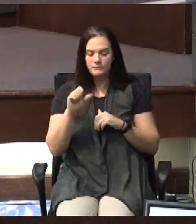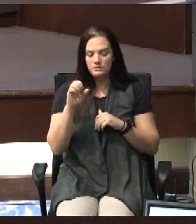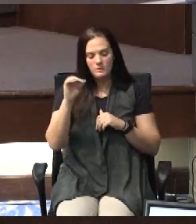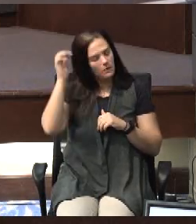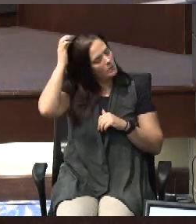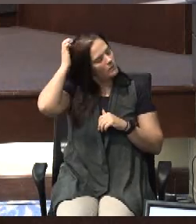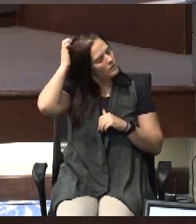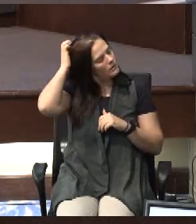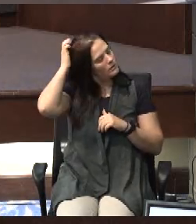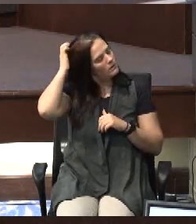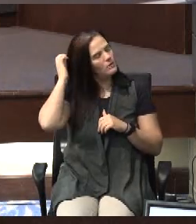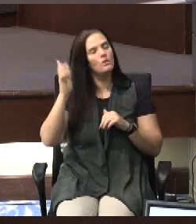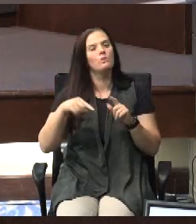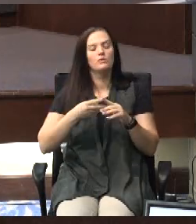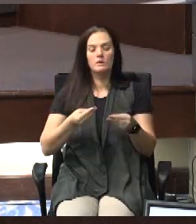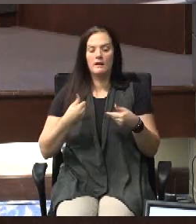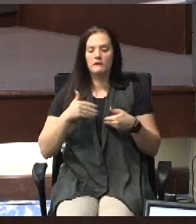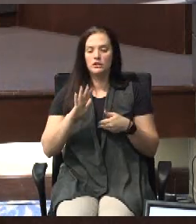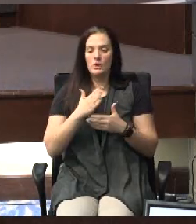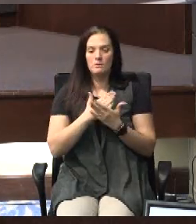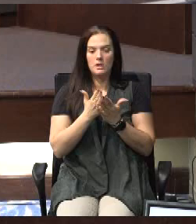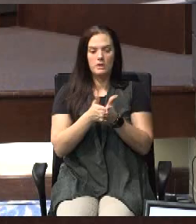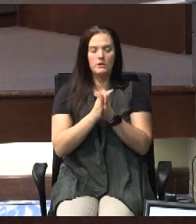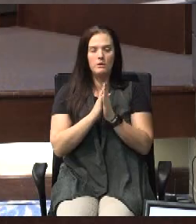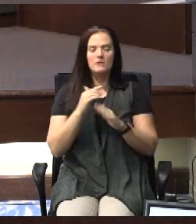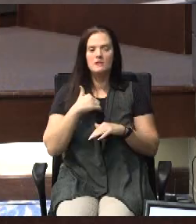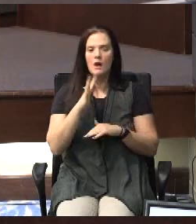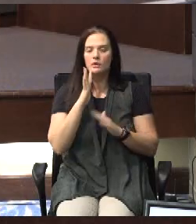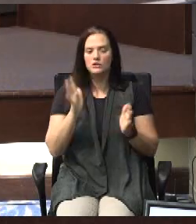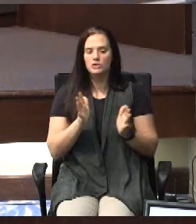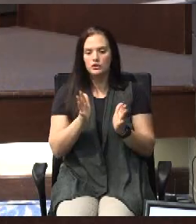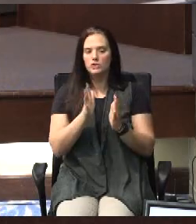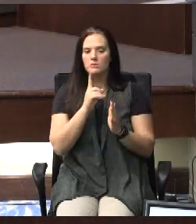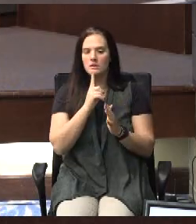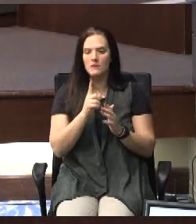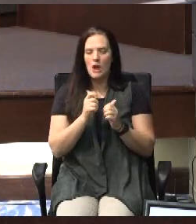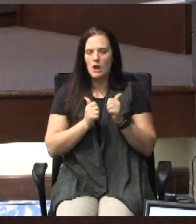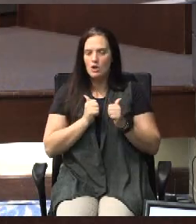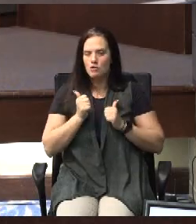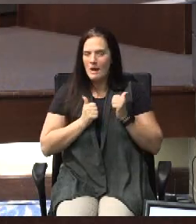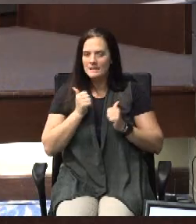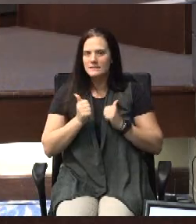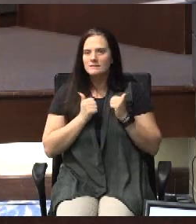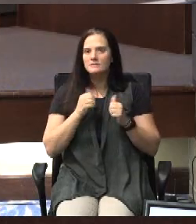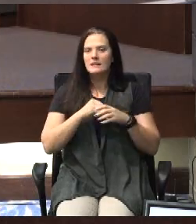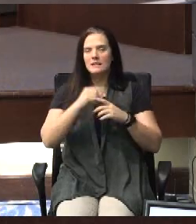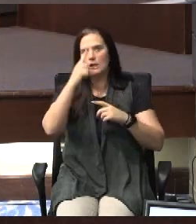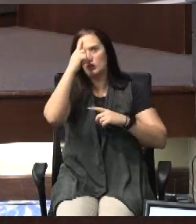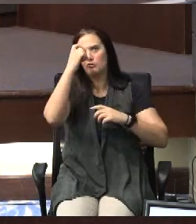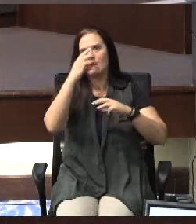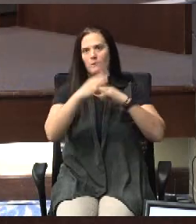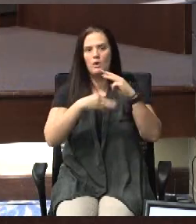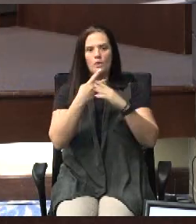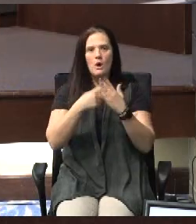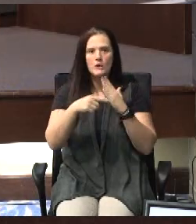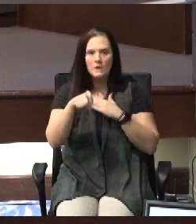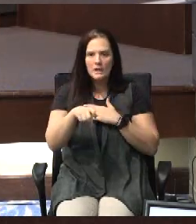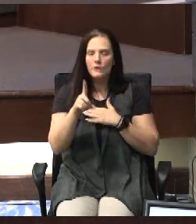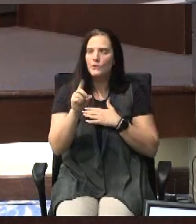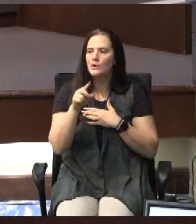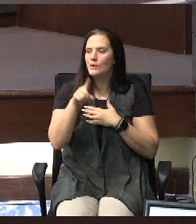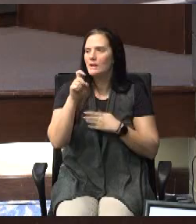So when you give us your budgetary requests, I would just encourage you to be pretty aggressive. And in a dream world, what do you need? Do you